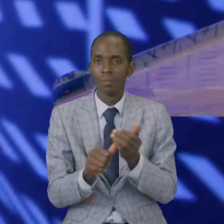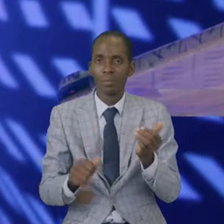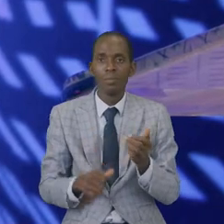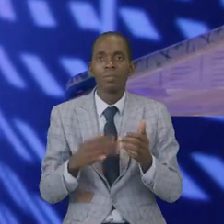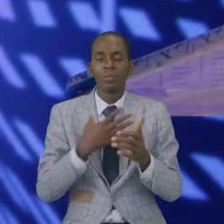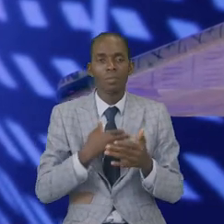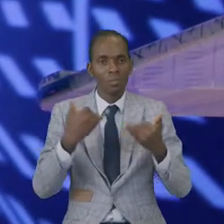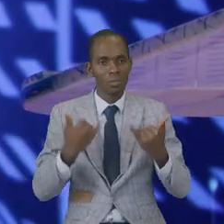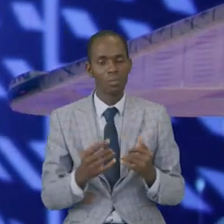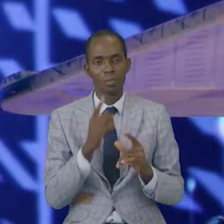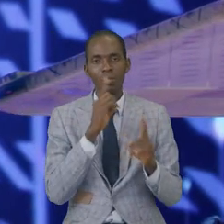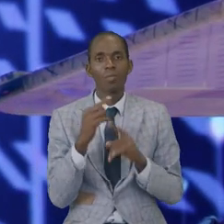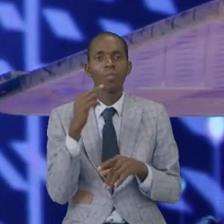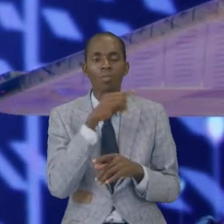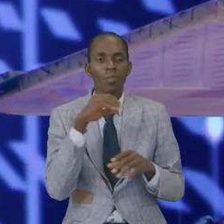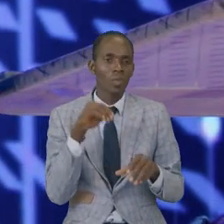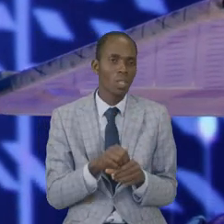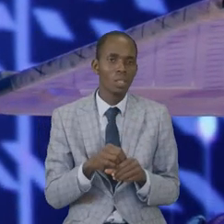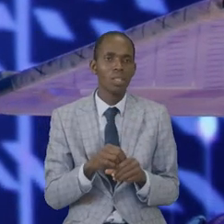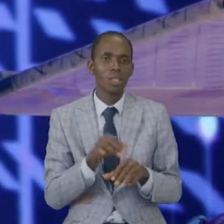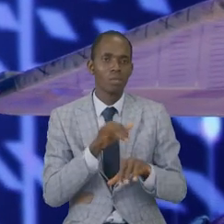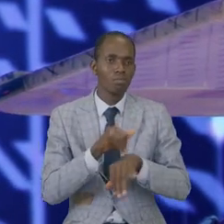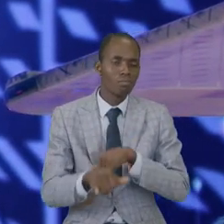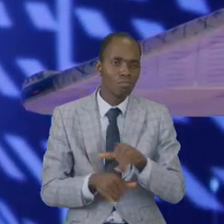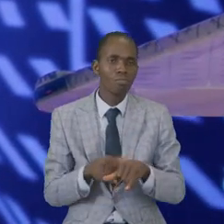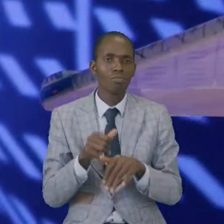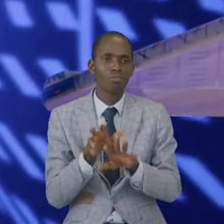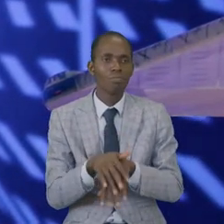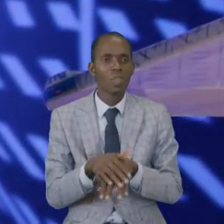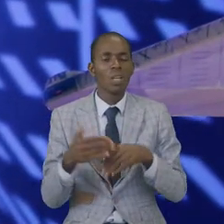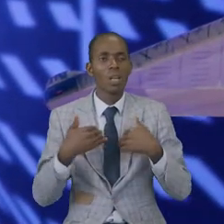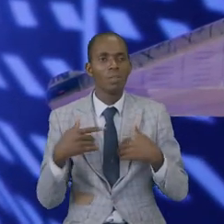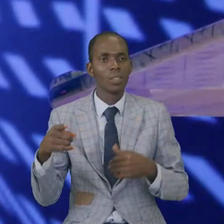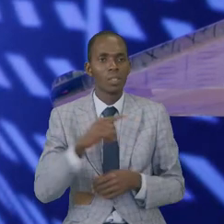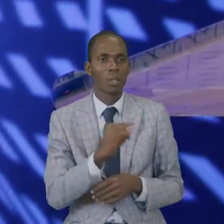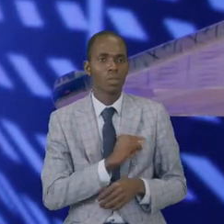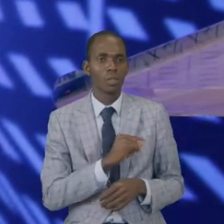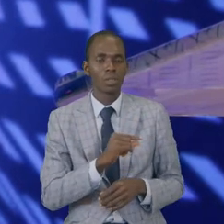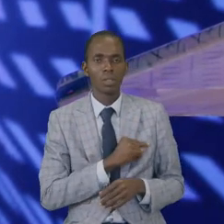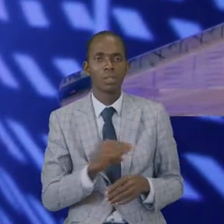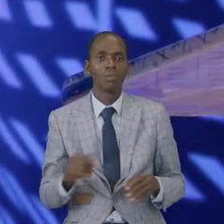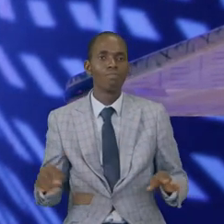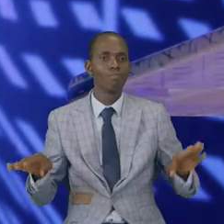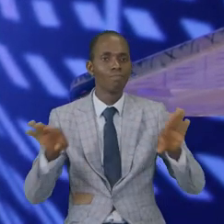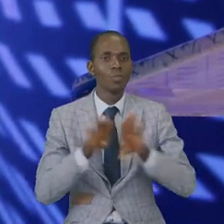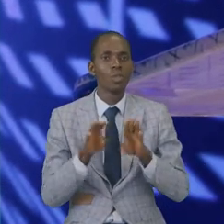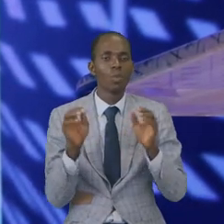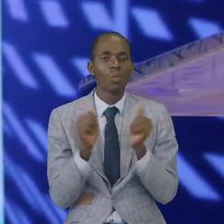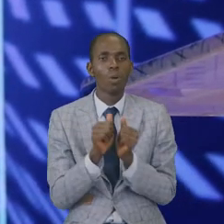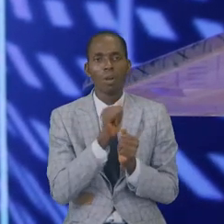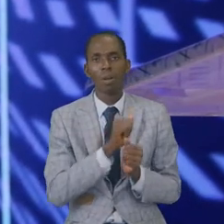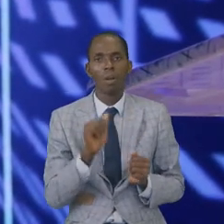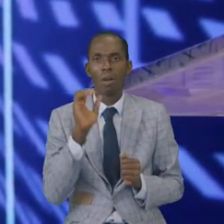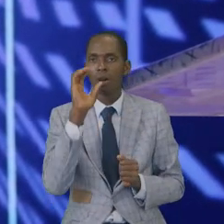they speak lies in hypocrisy, having their conscience seared with a